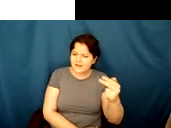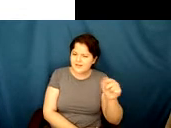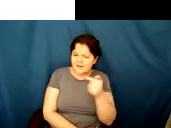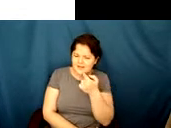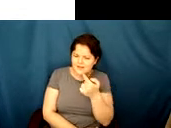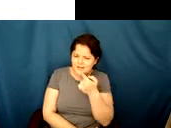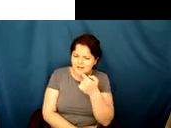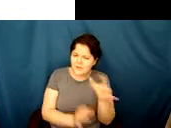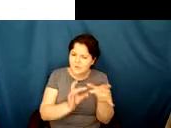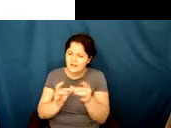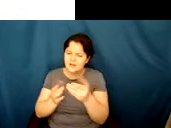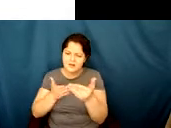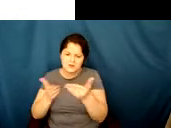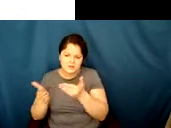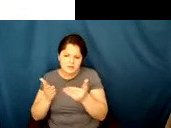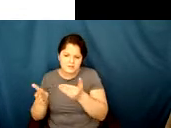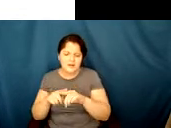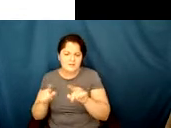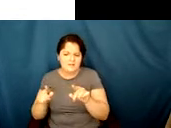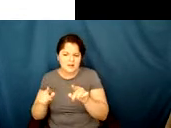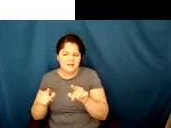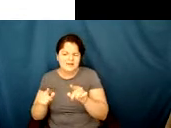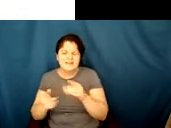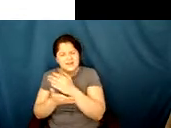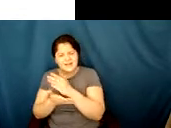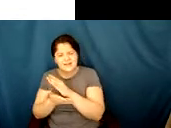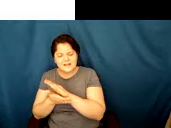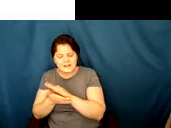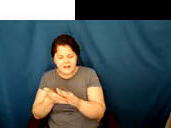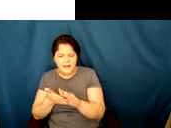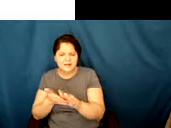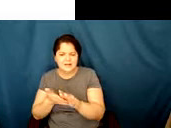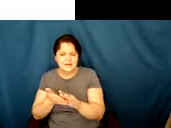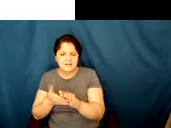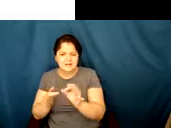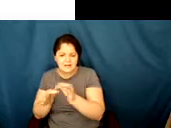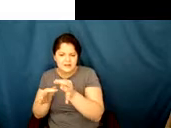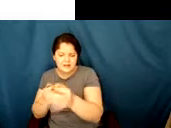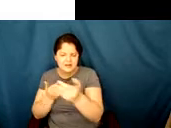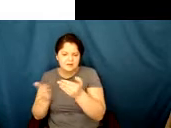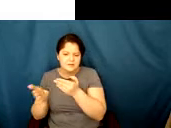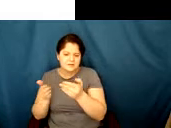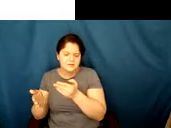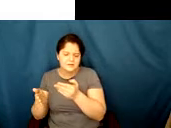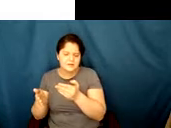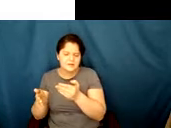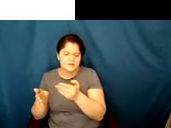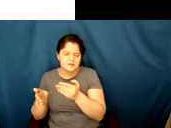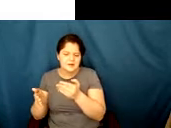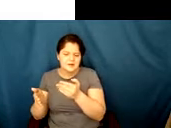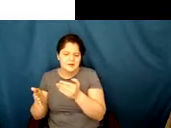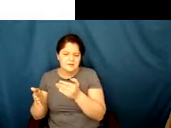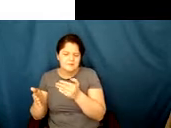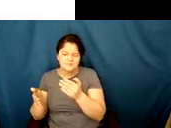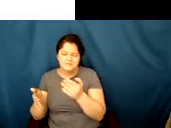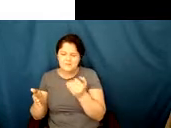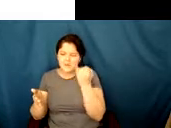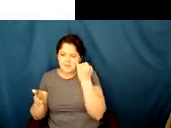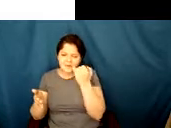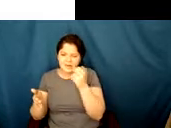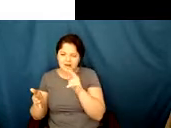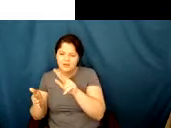the service, but as nice as it would be to extend service on, say, the